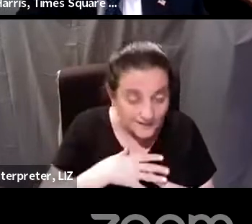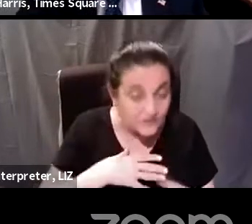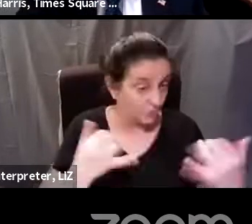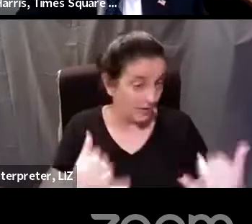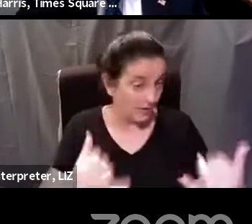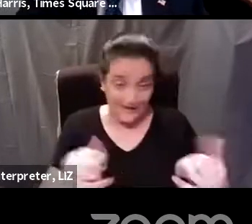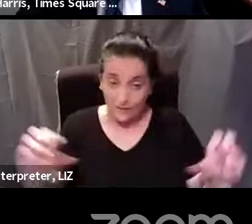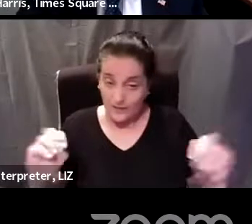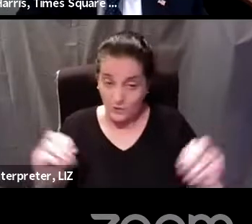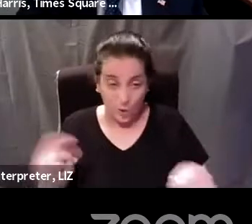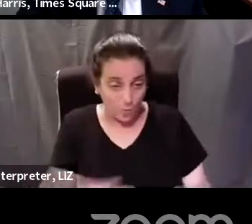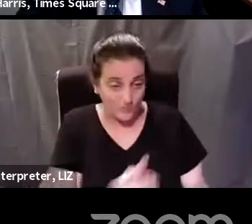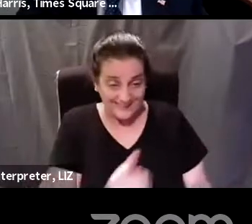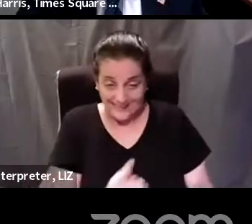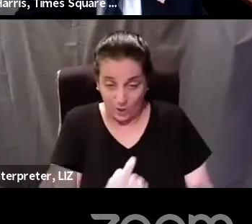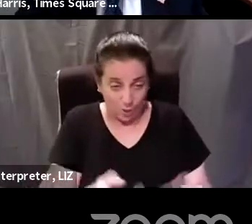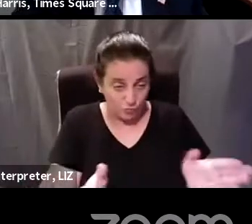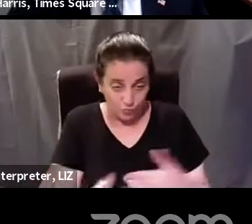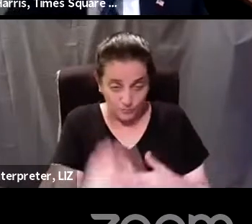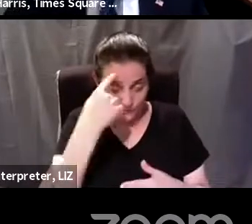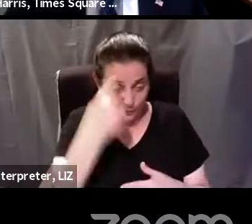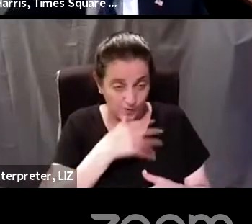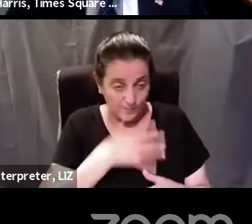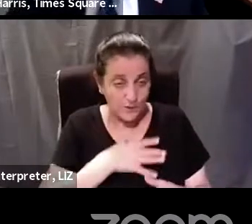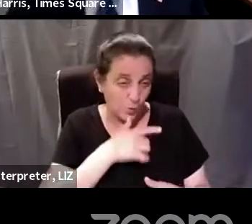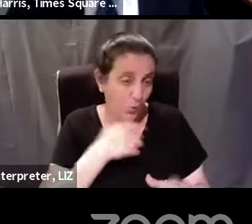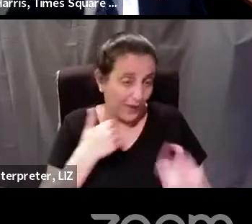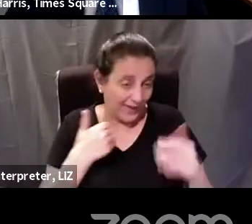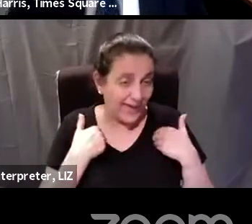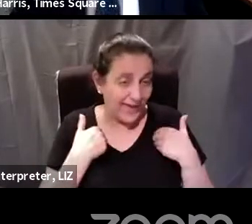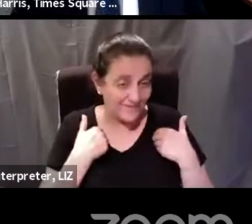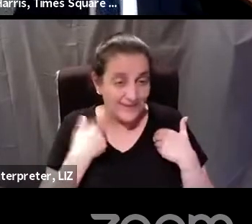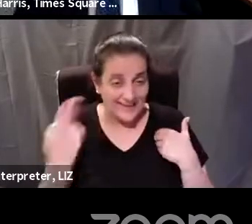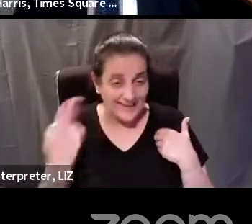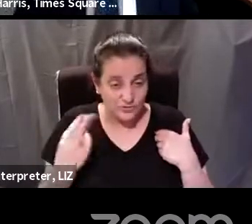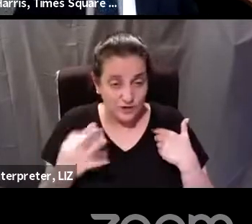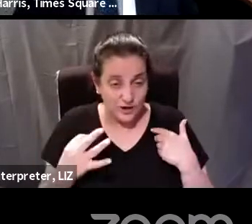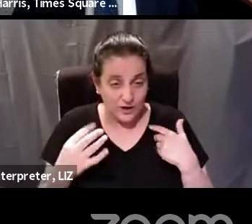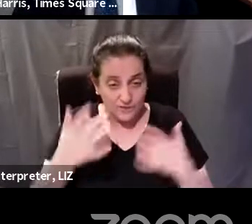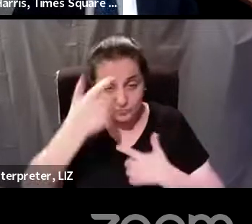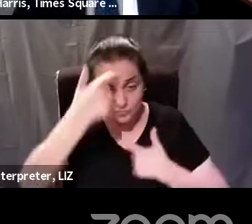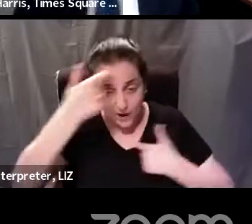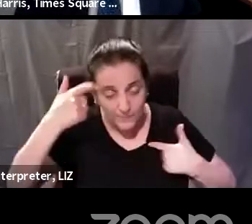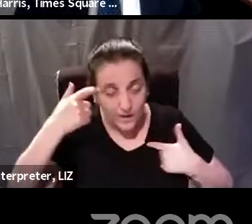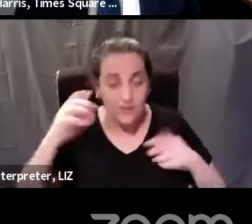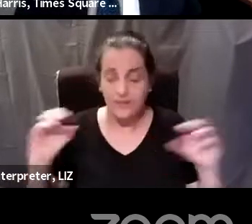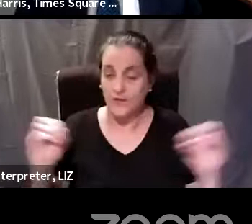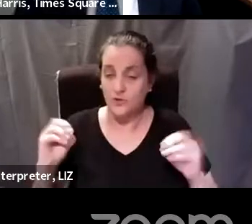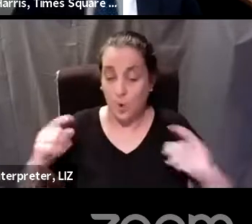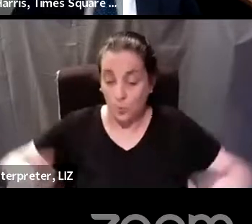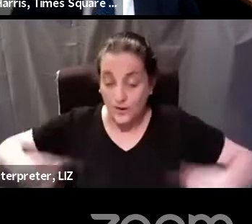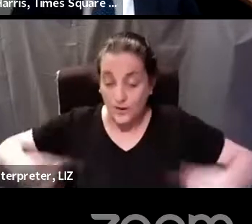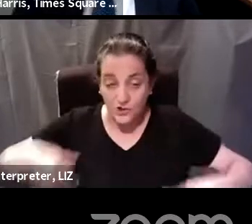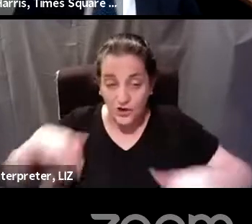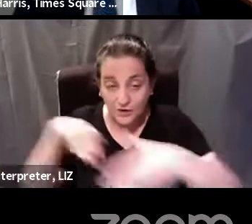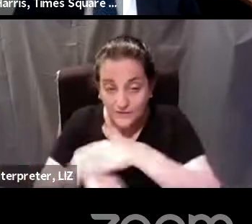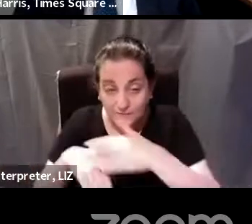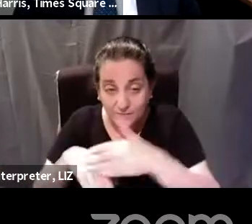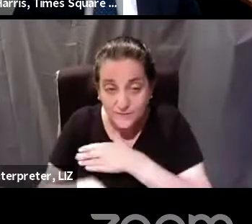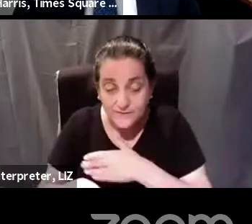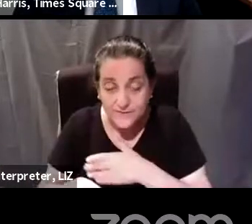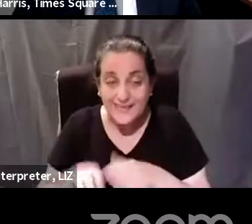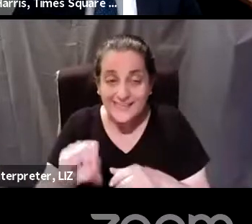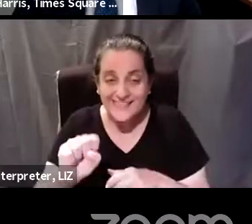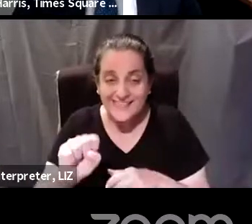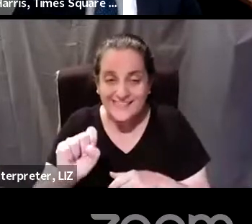no single rooms for women who often have, you know, a history of trauma. There are no wheelchair accessible stabilization beds at all.